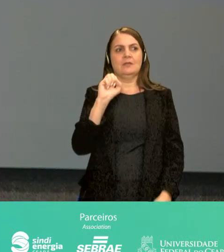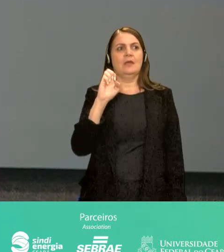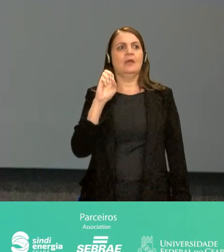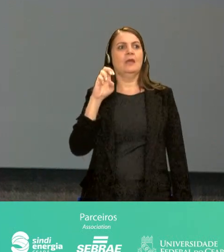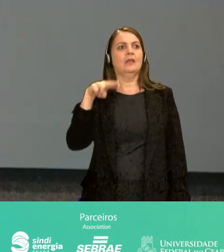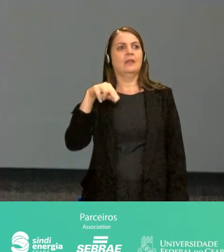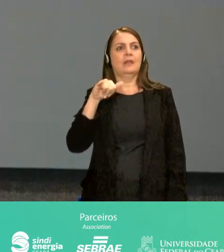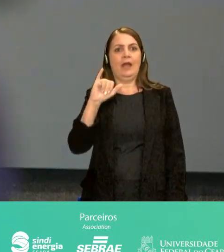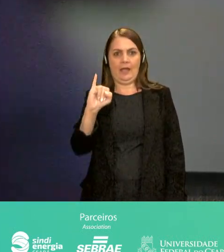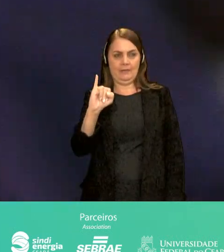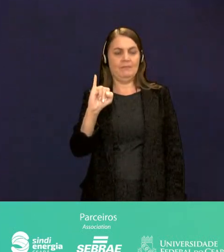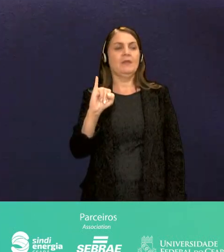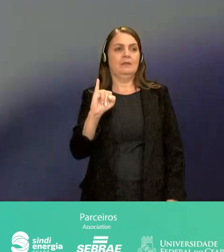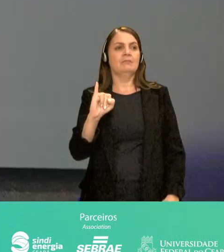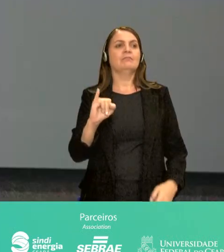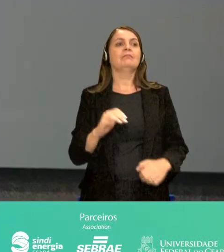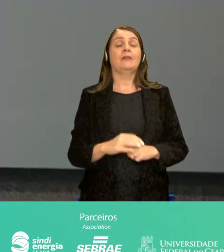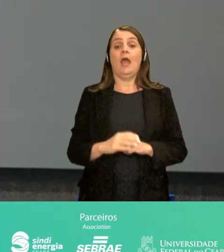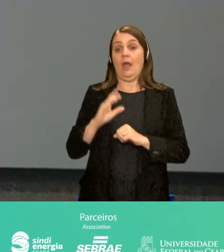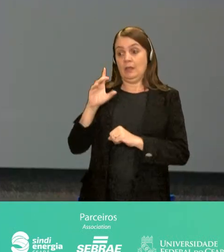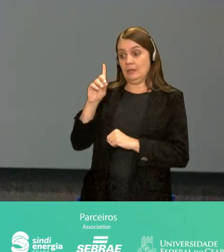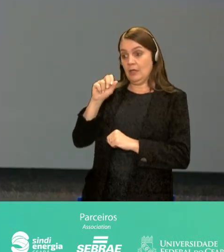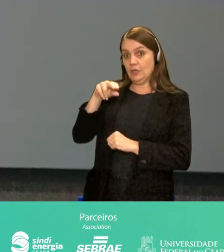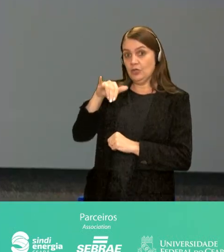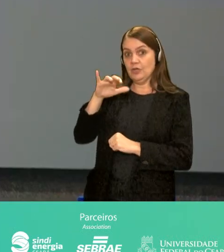Senai is a partner of Fiec.